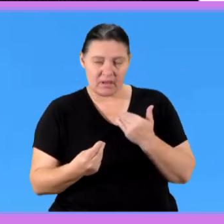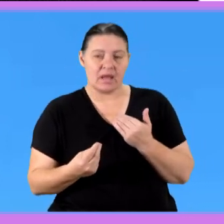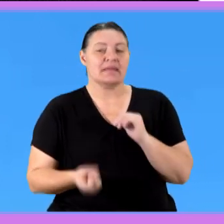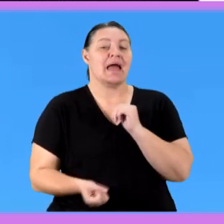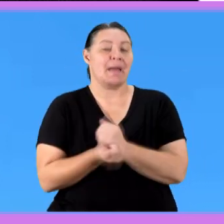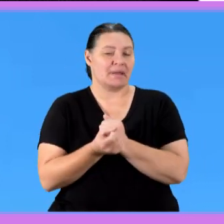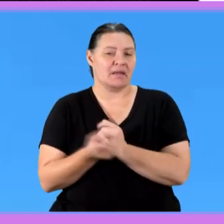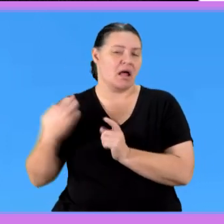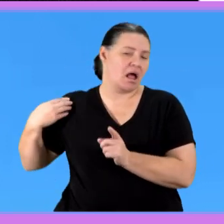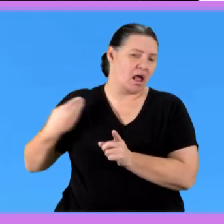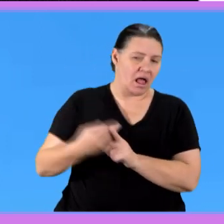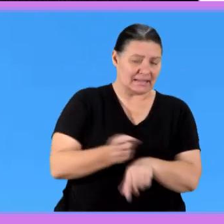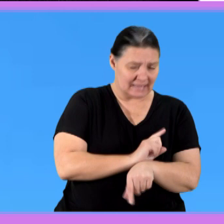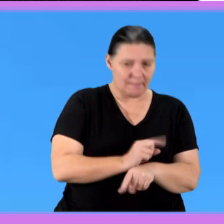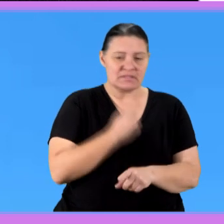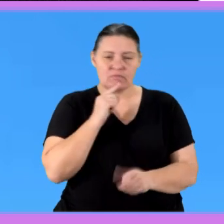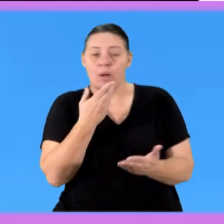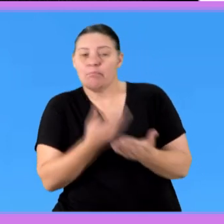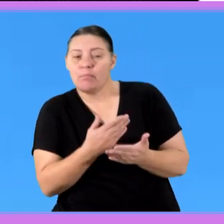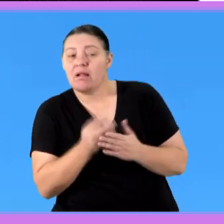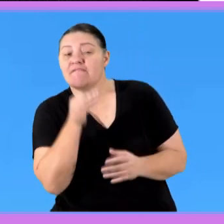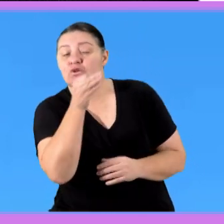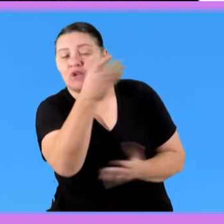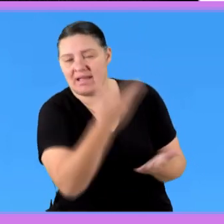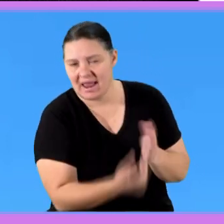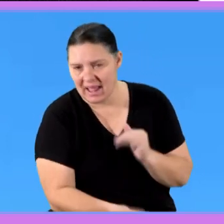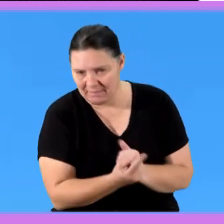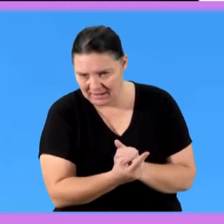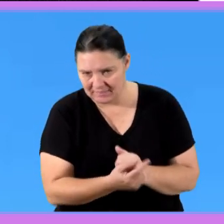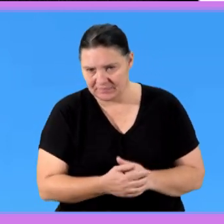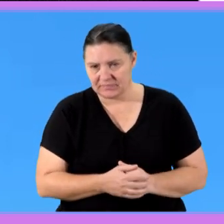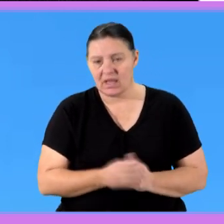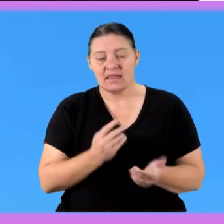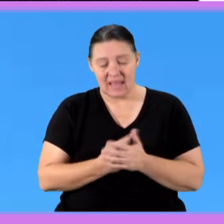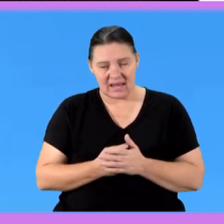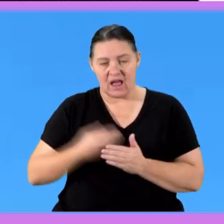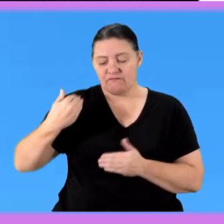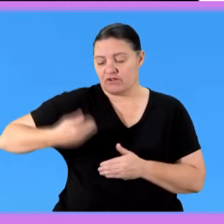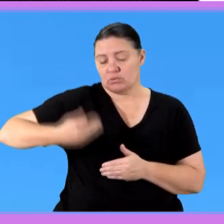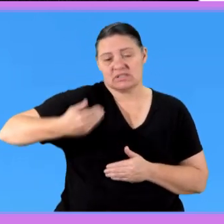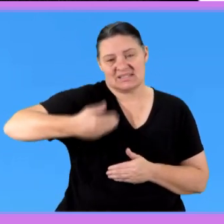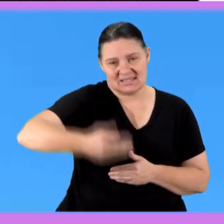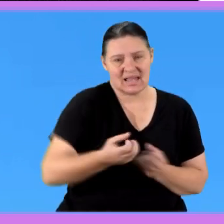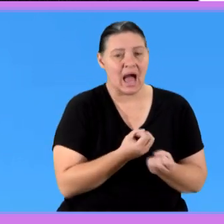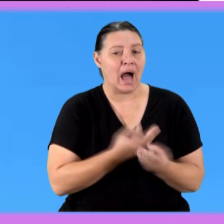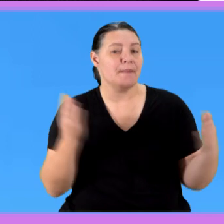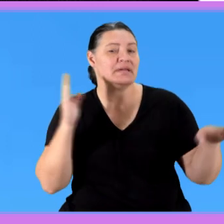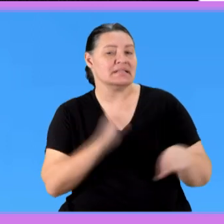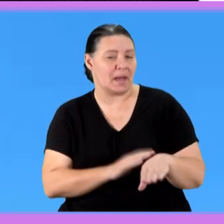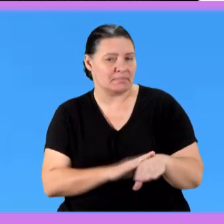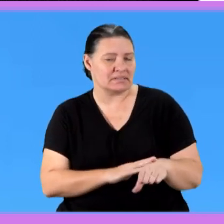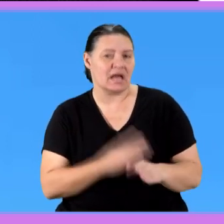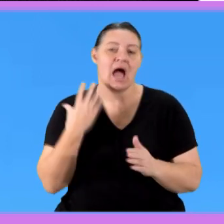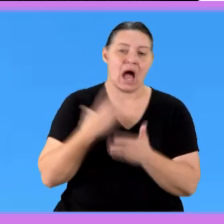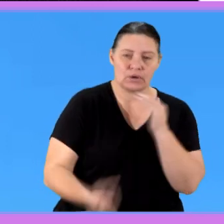or outcome that took place over a long period of time. Then I also indicated here that frequency is